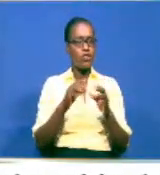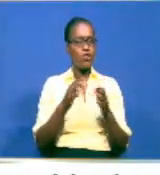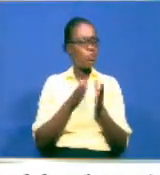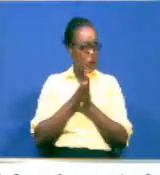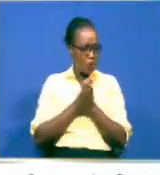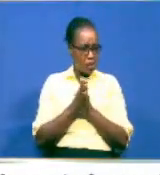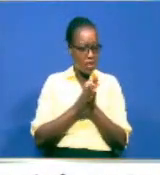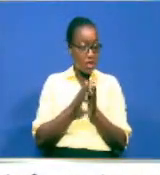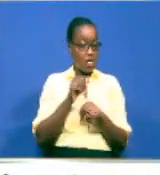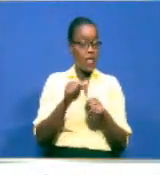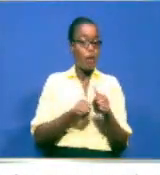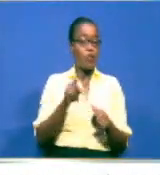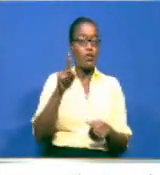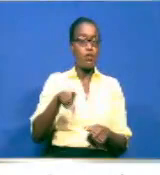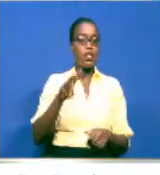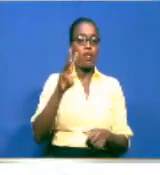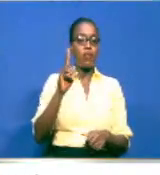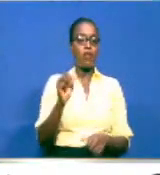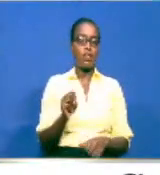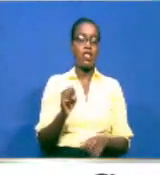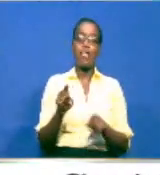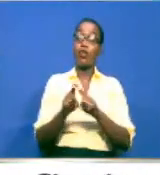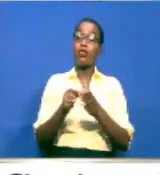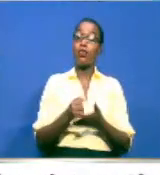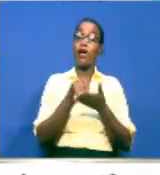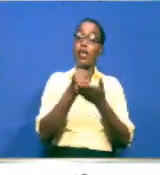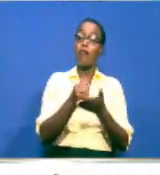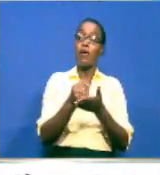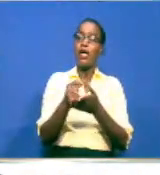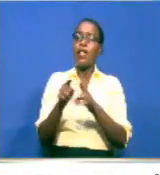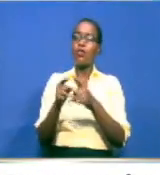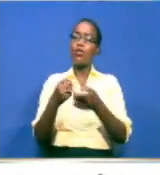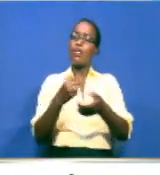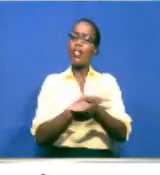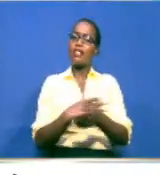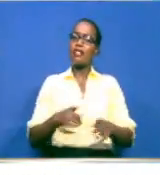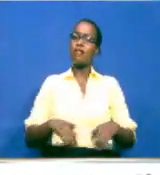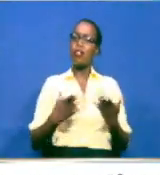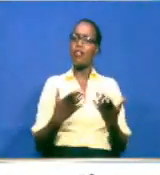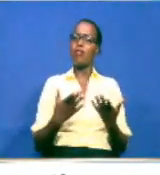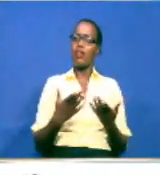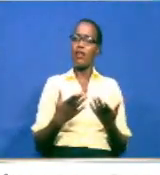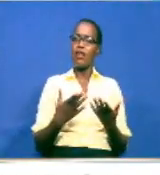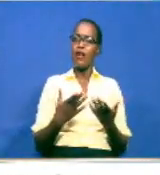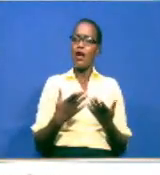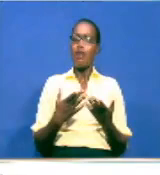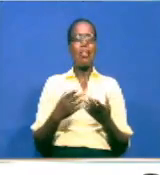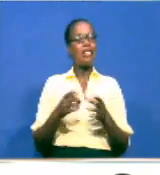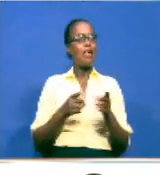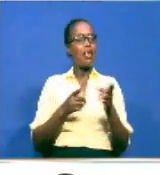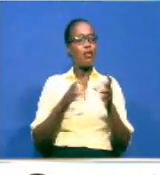passionate about people living with disability and also helping out. And you are also a cancer survivor. Yes. You can kindly take us on a brief journey of